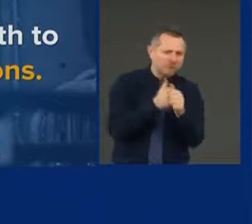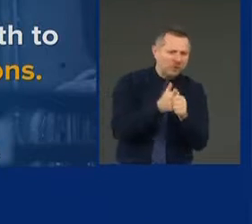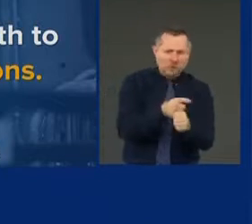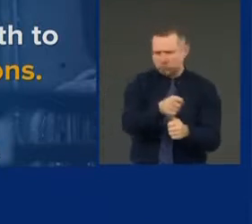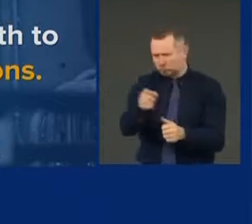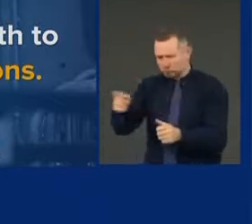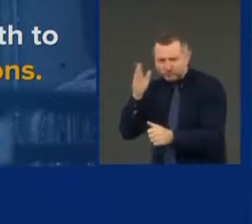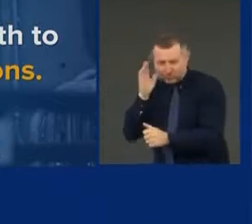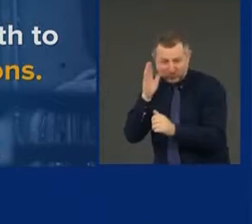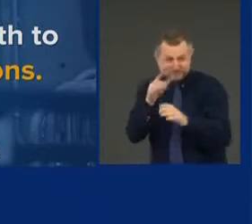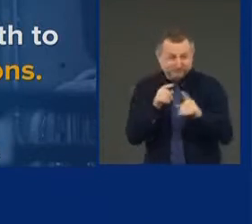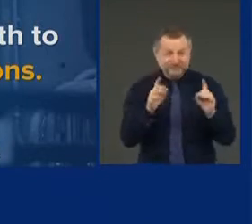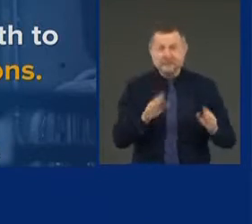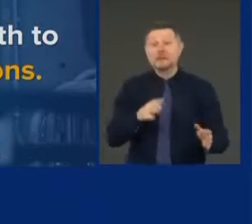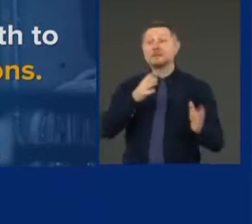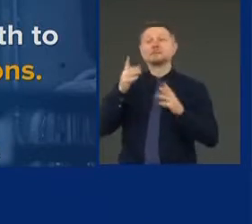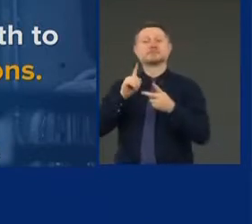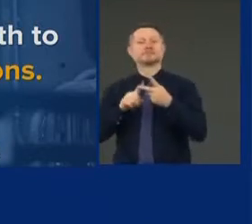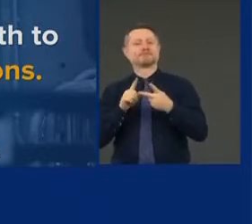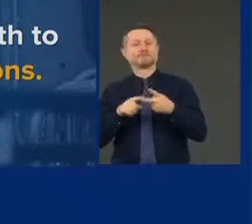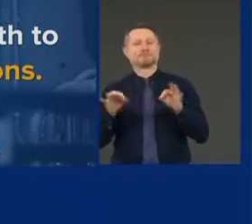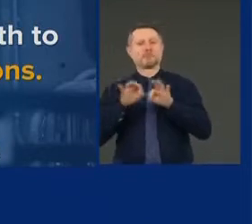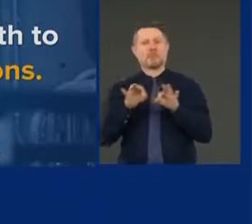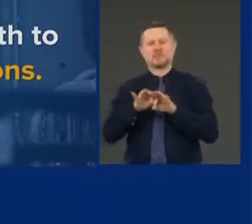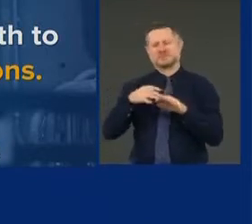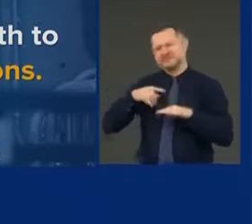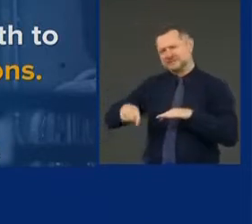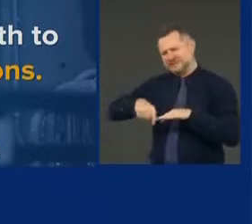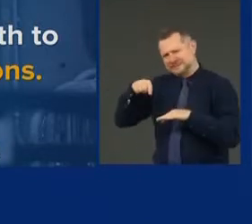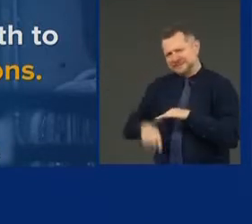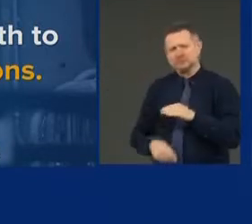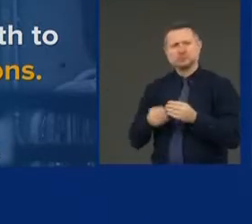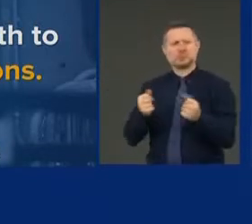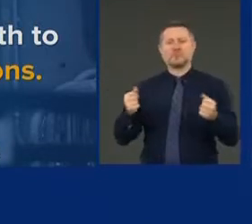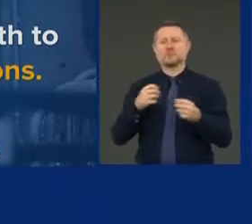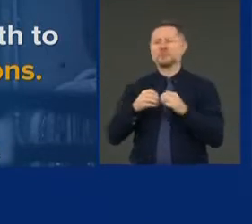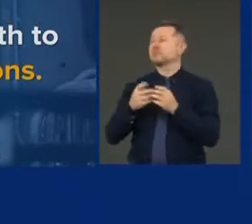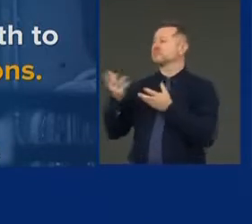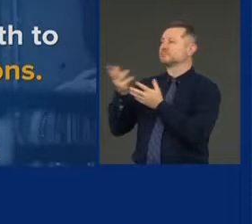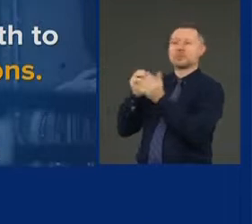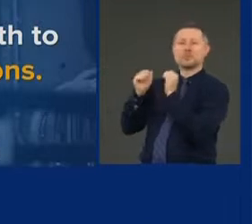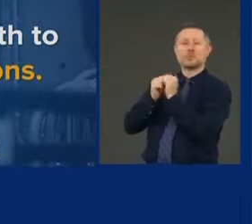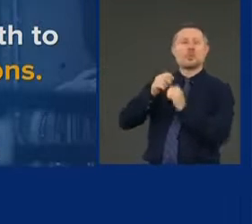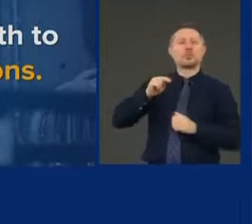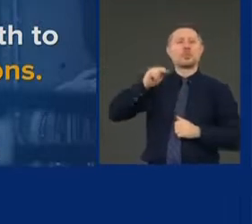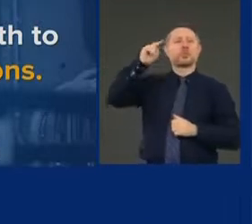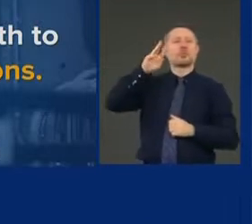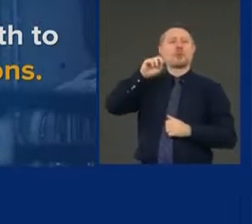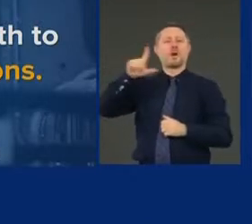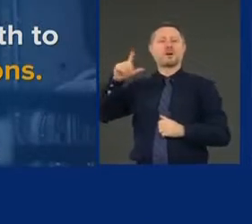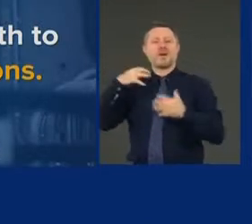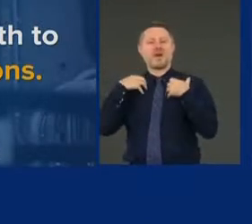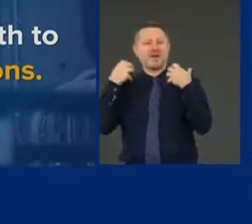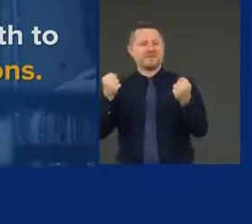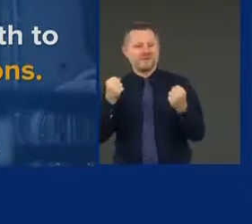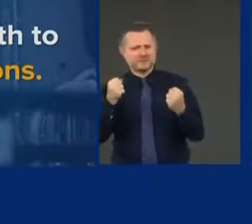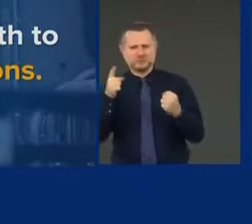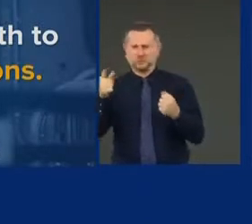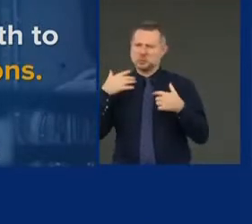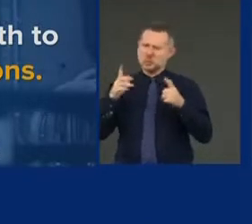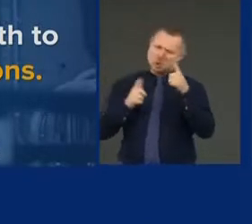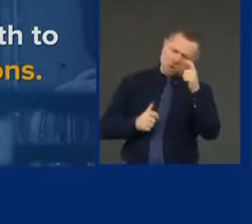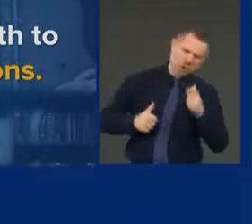deeper also. And we're working with Northwell Health, which is the largest hospital system in the state of New York